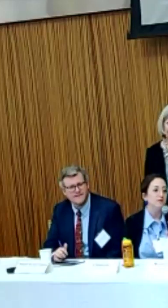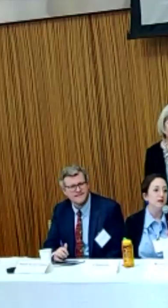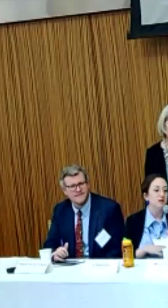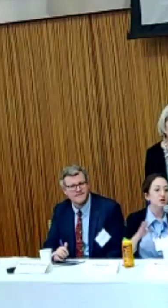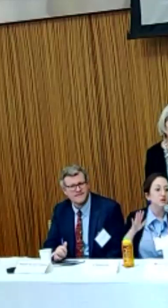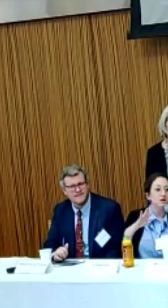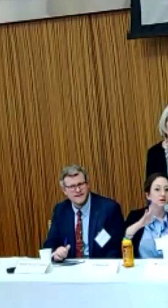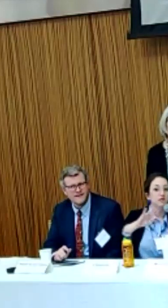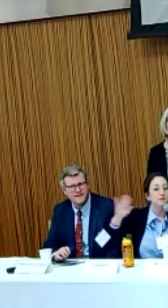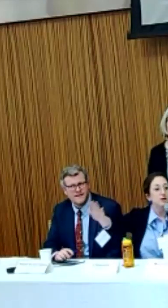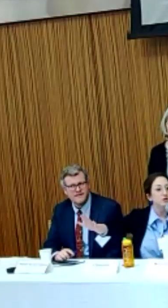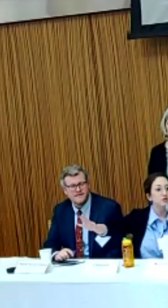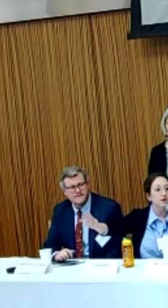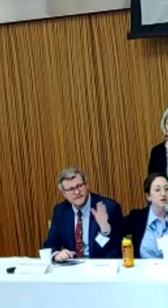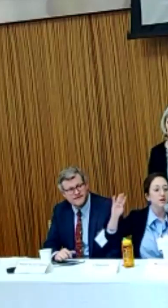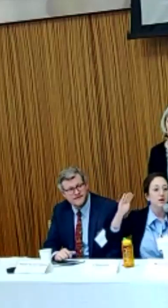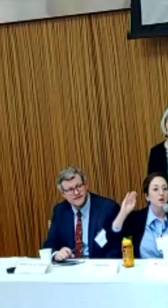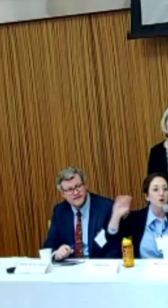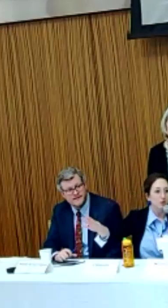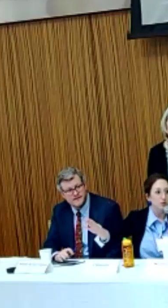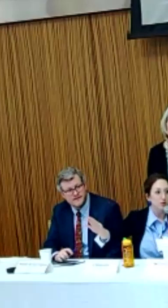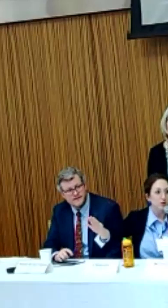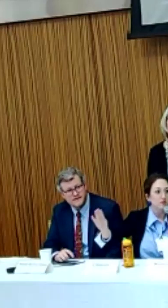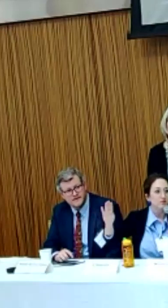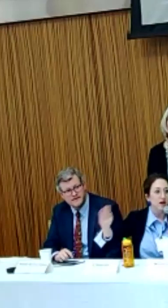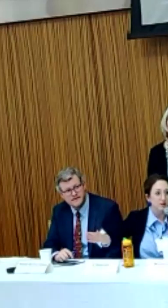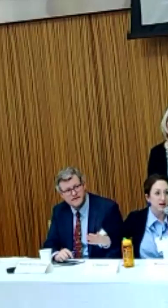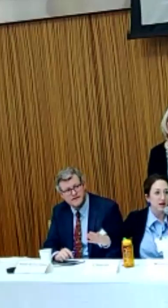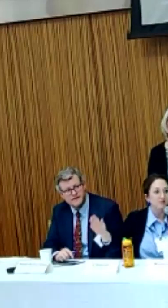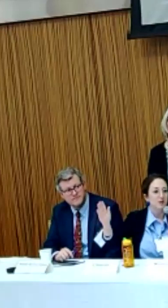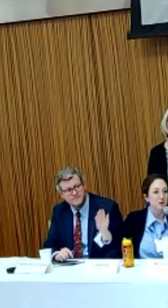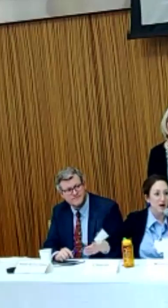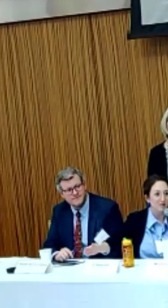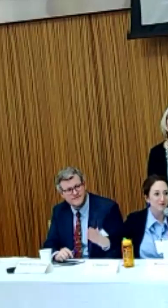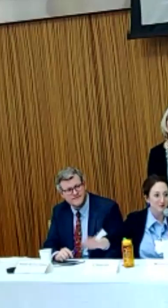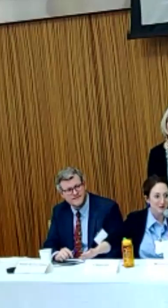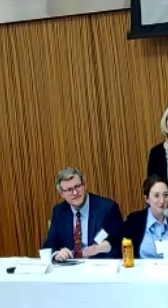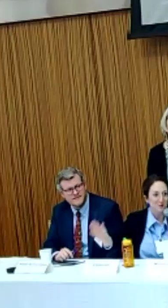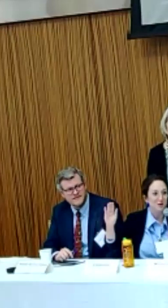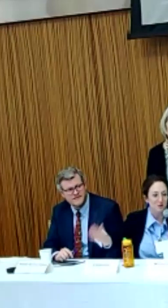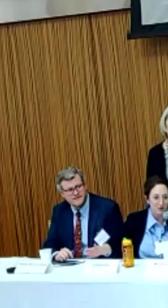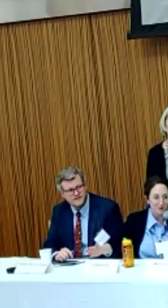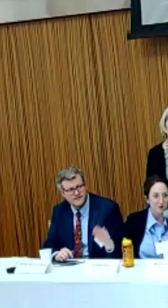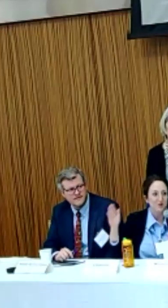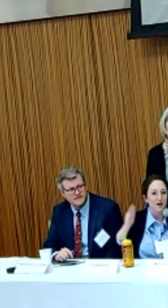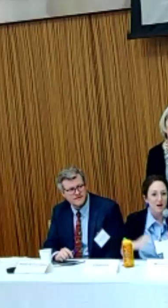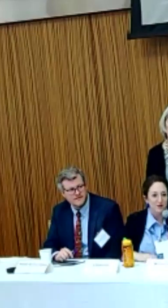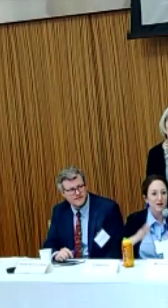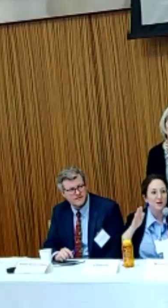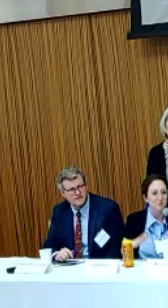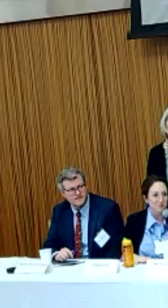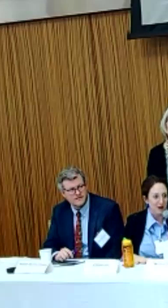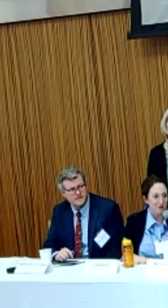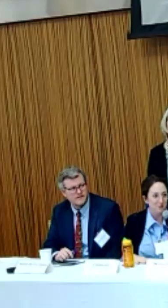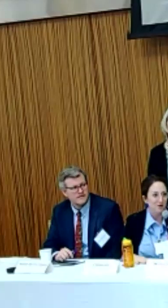um I would say just on the inspection front call 311 every day that you have that you see mold or that you think there's mold every